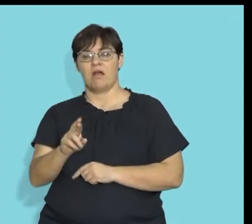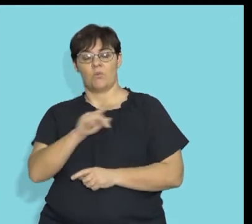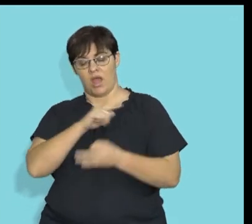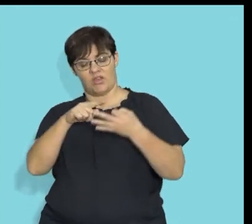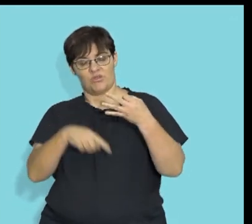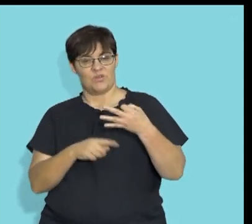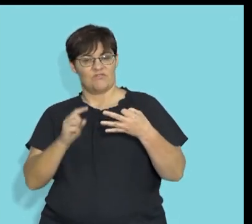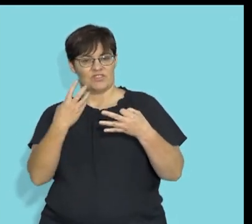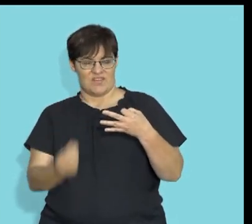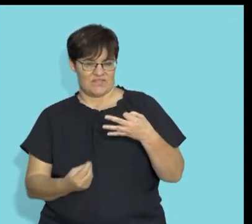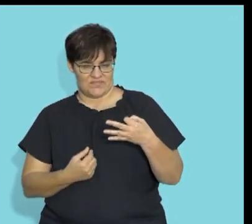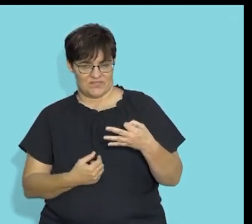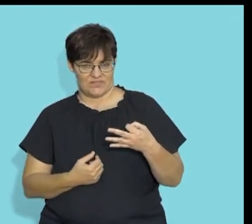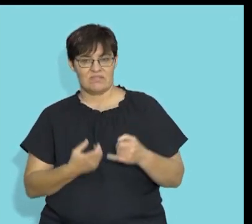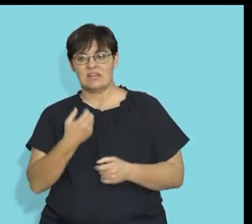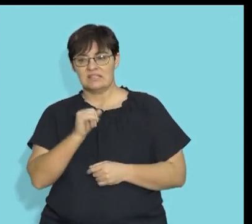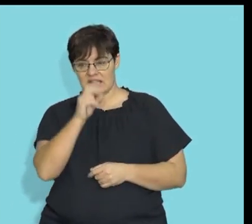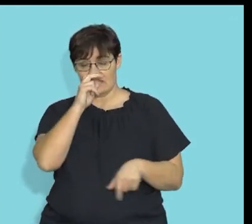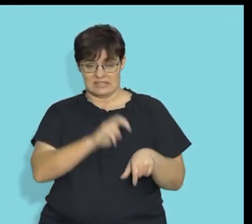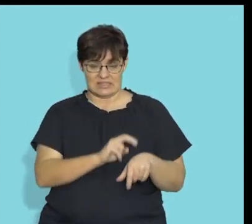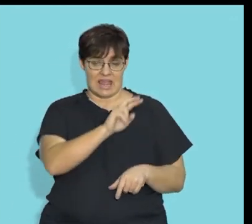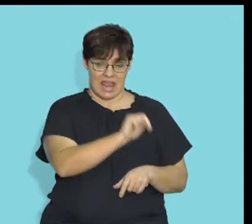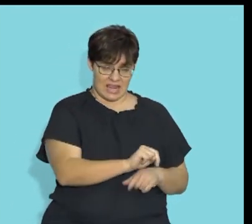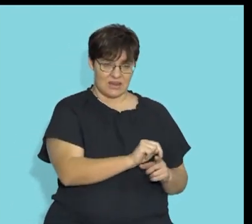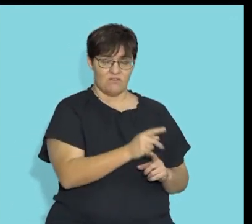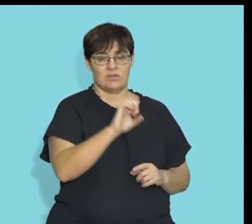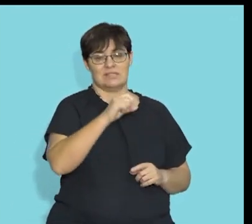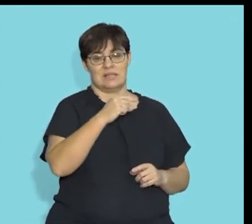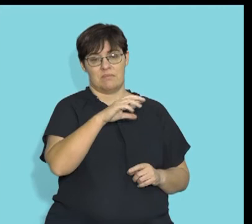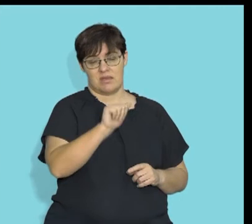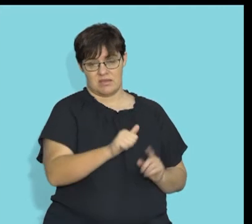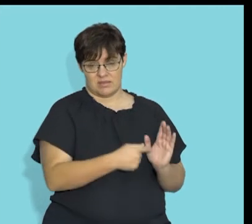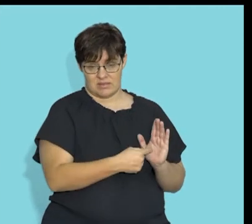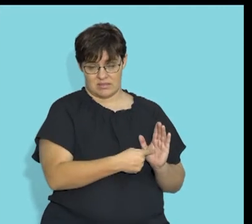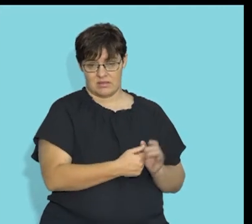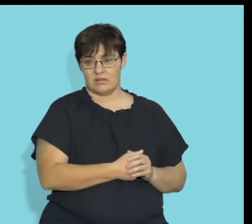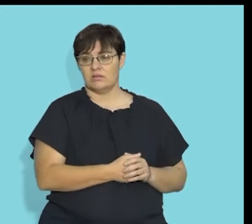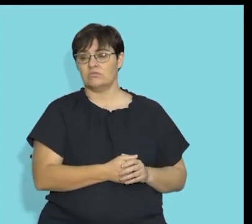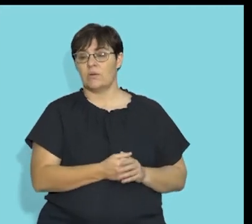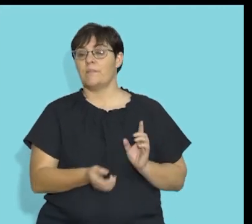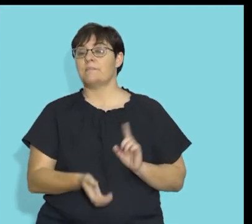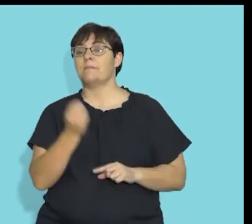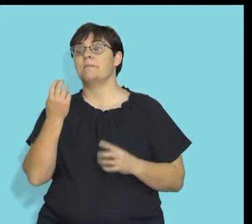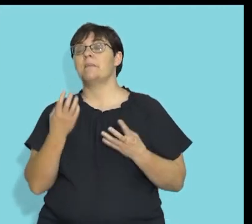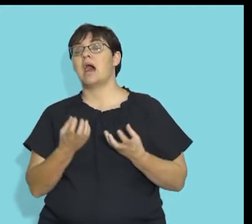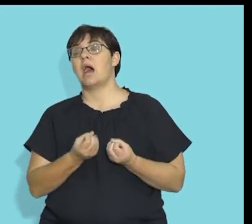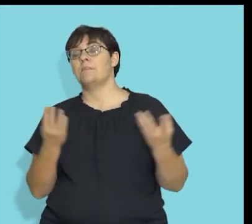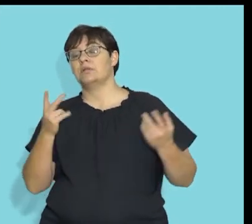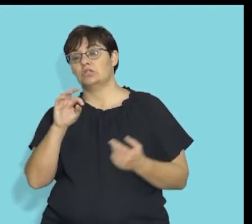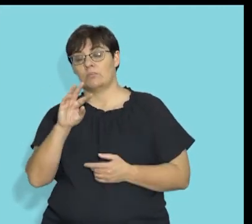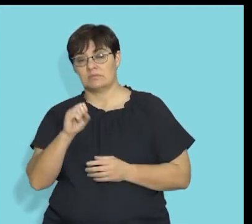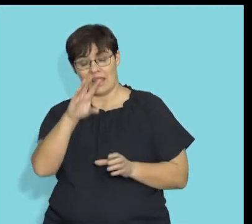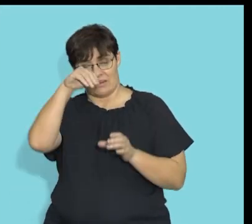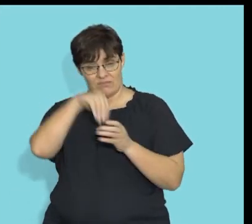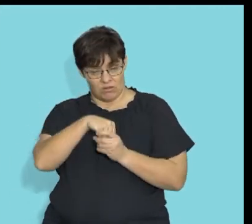determine r because I have the first 3 terms. I still need my n for the sigma portion of this sum. A reminder that to find the